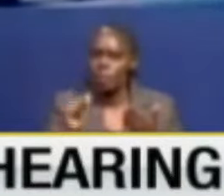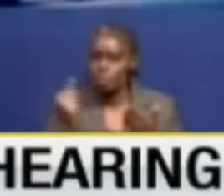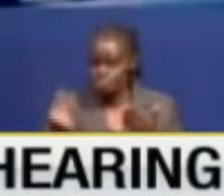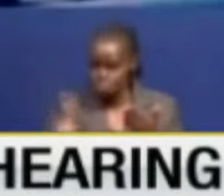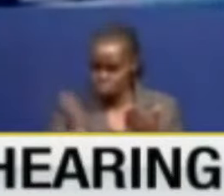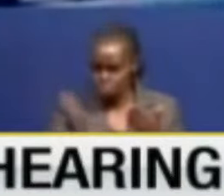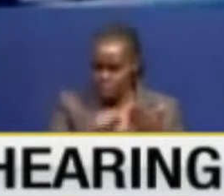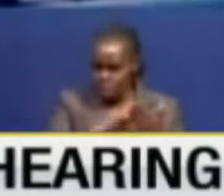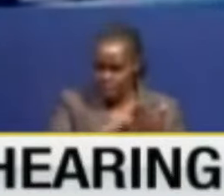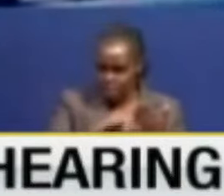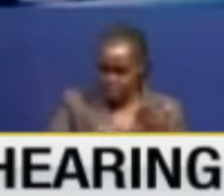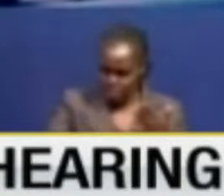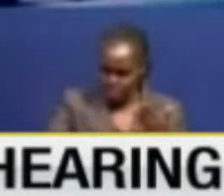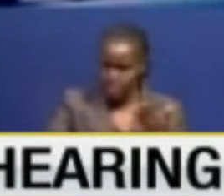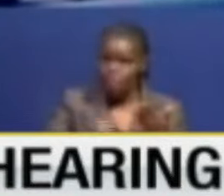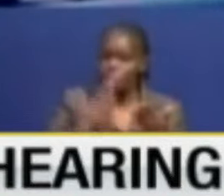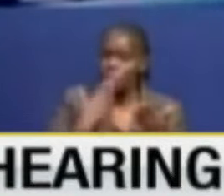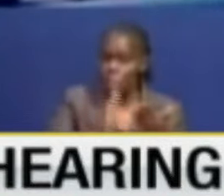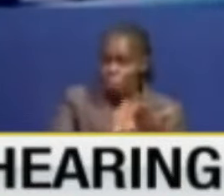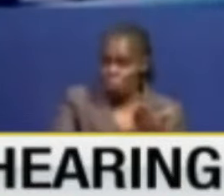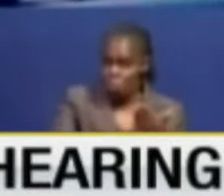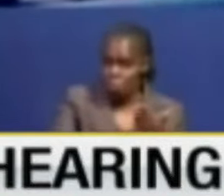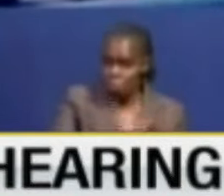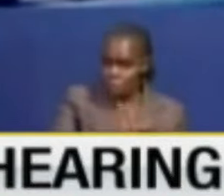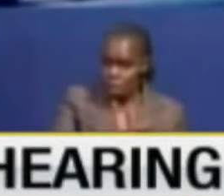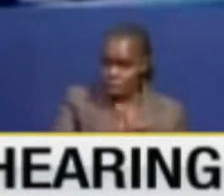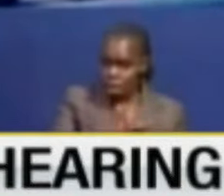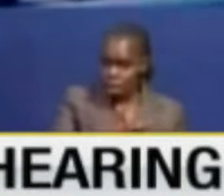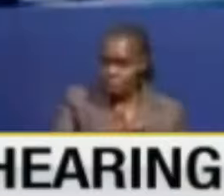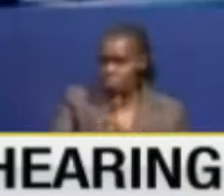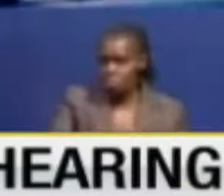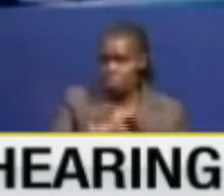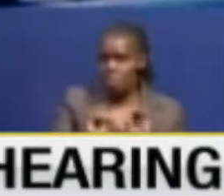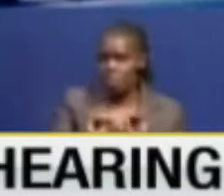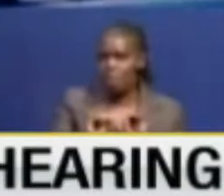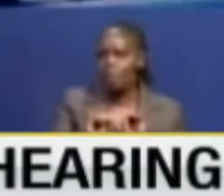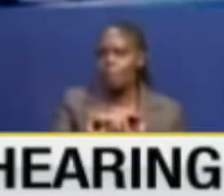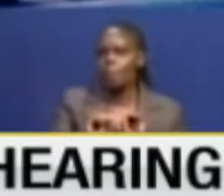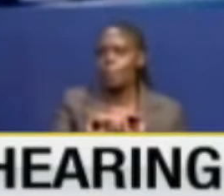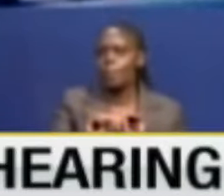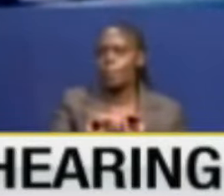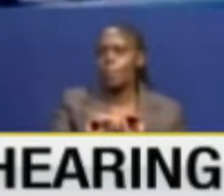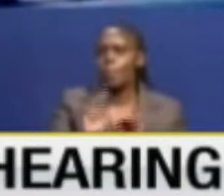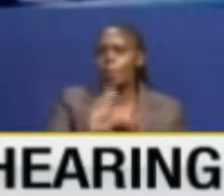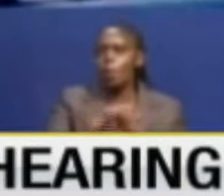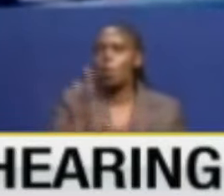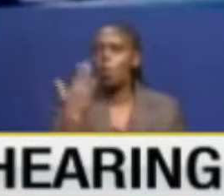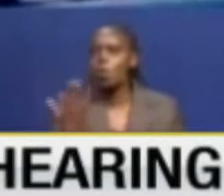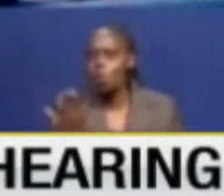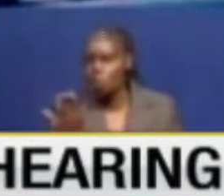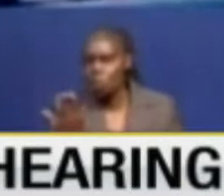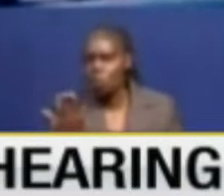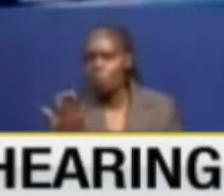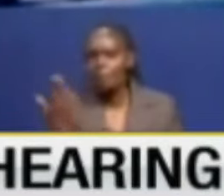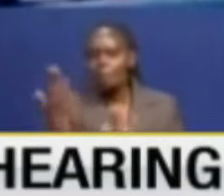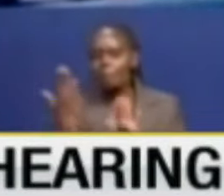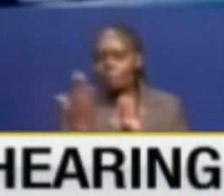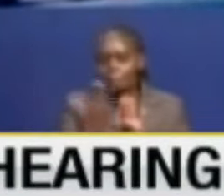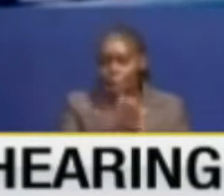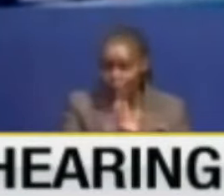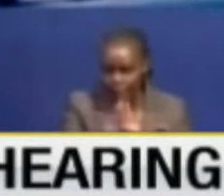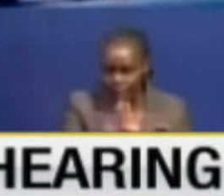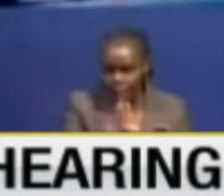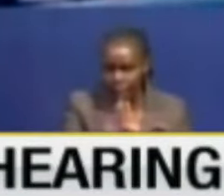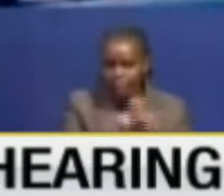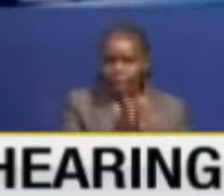this Senate and make such comments as are necessary on the documents already filed and shared